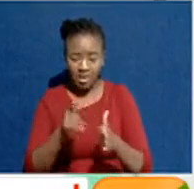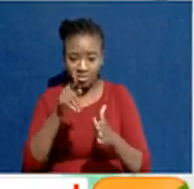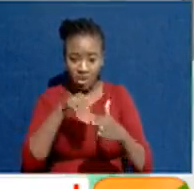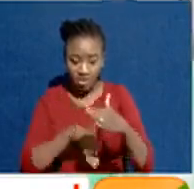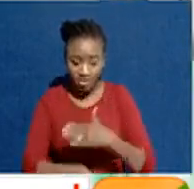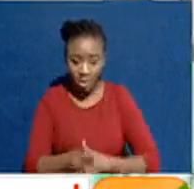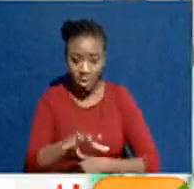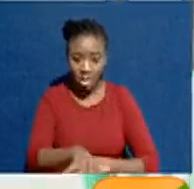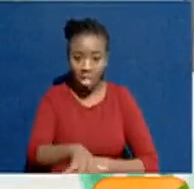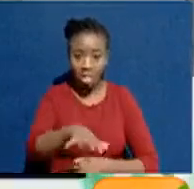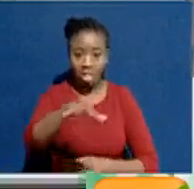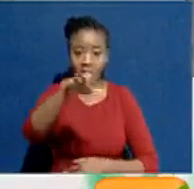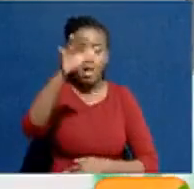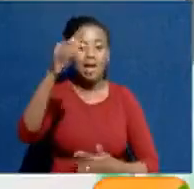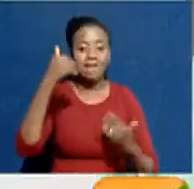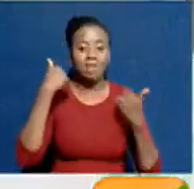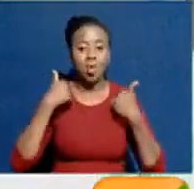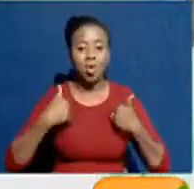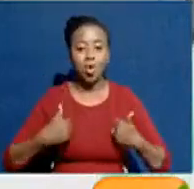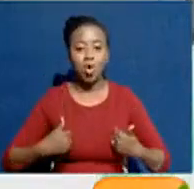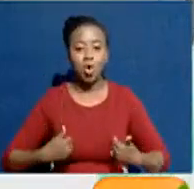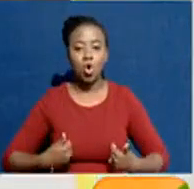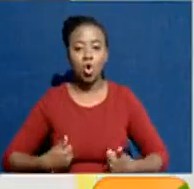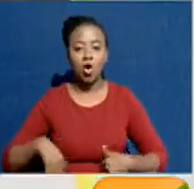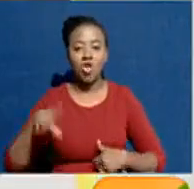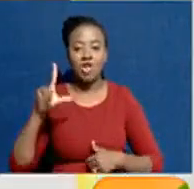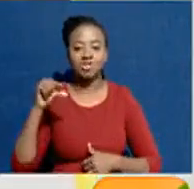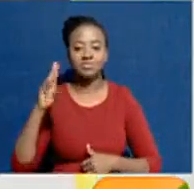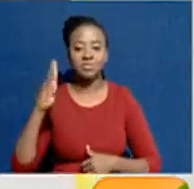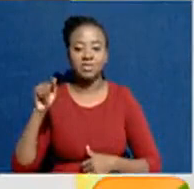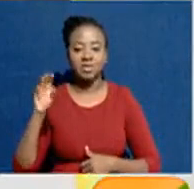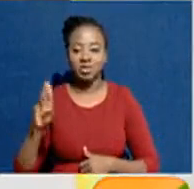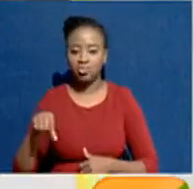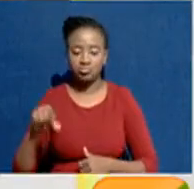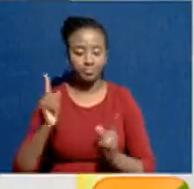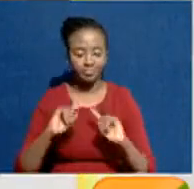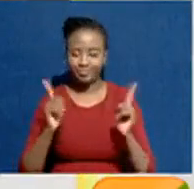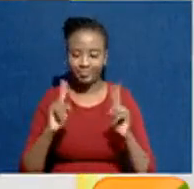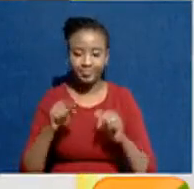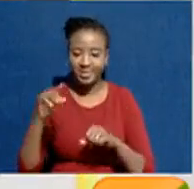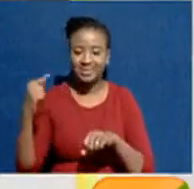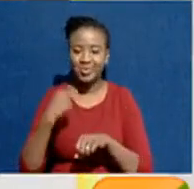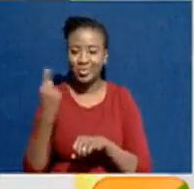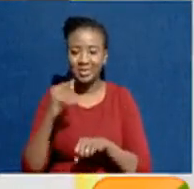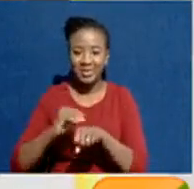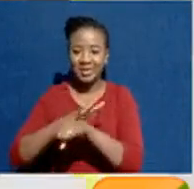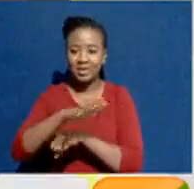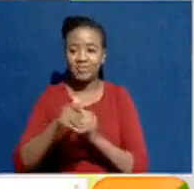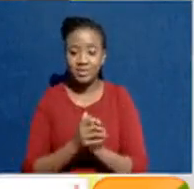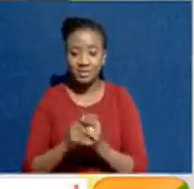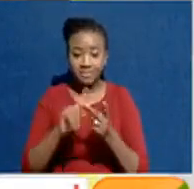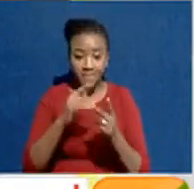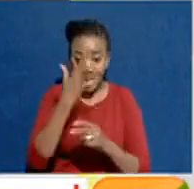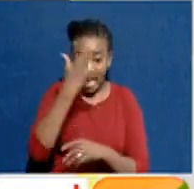It is an after influence. Some of the Catholic sponsored schools are among the best performing in